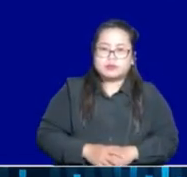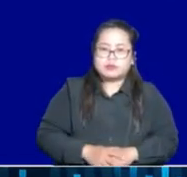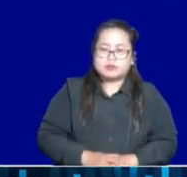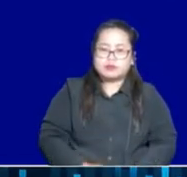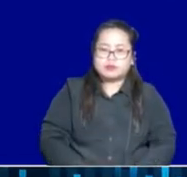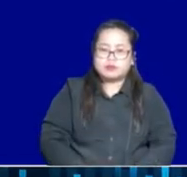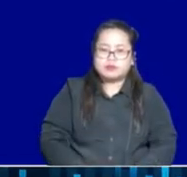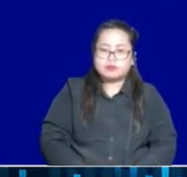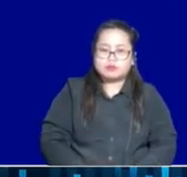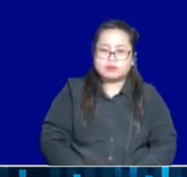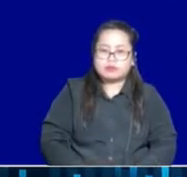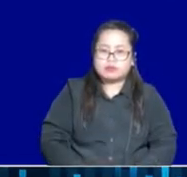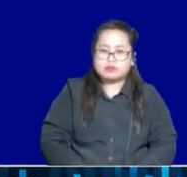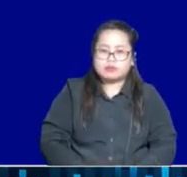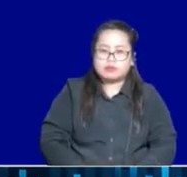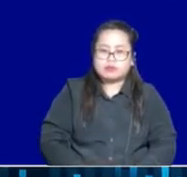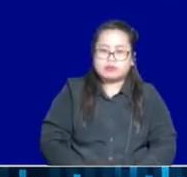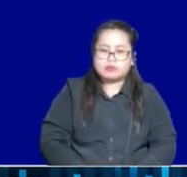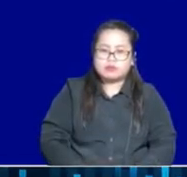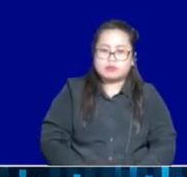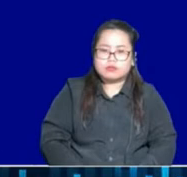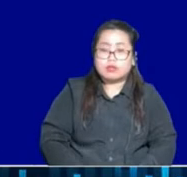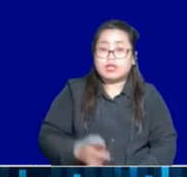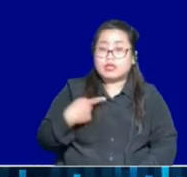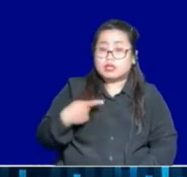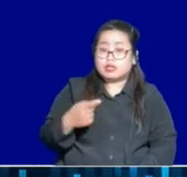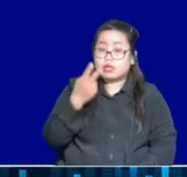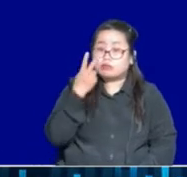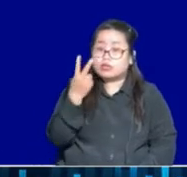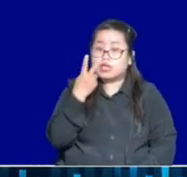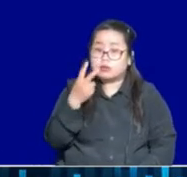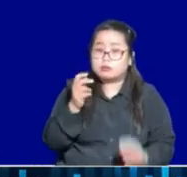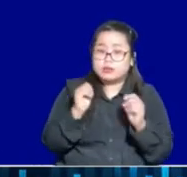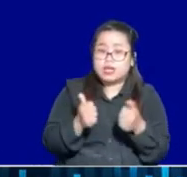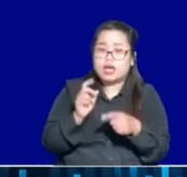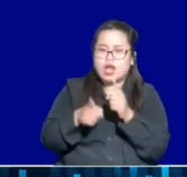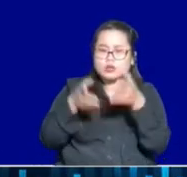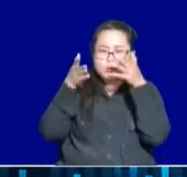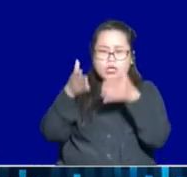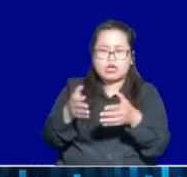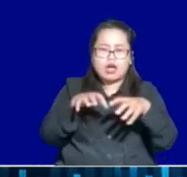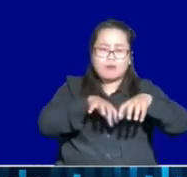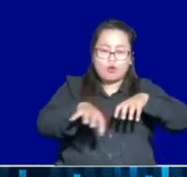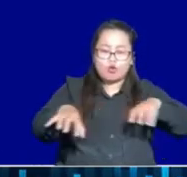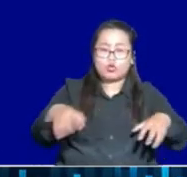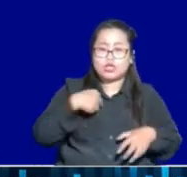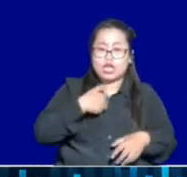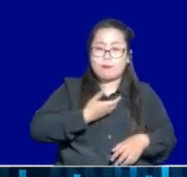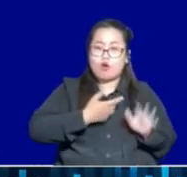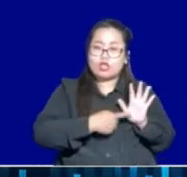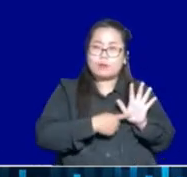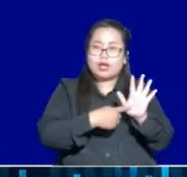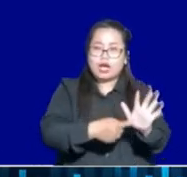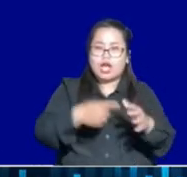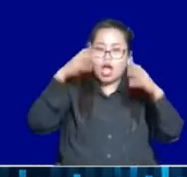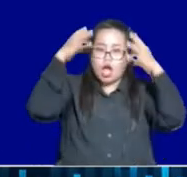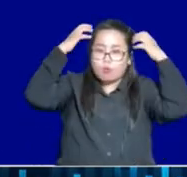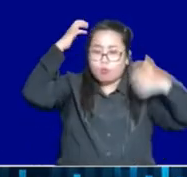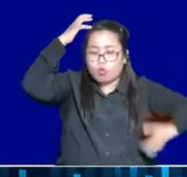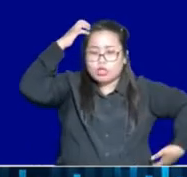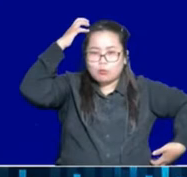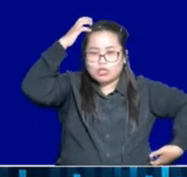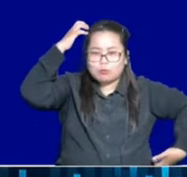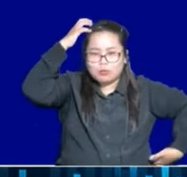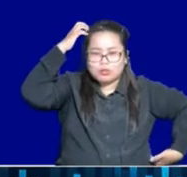we can see this in the product space. I'm going to show you the monkeys jumping. This is Indonesia 1965,